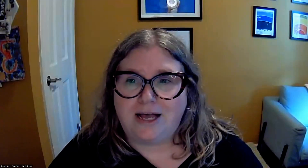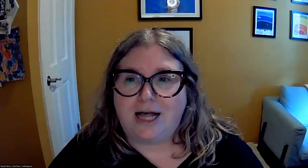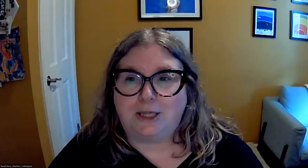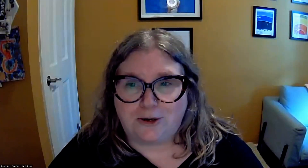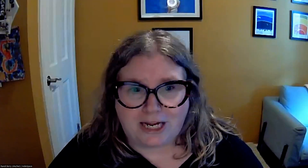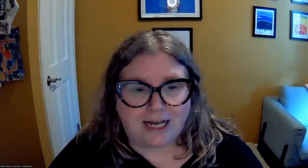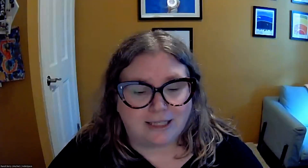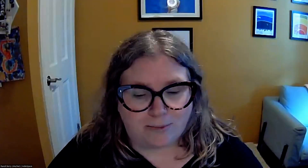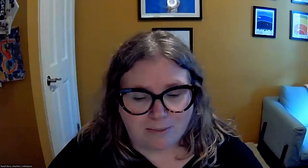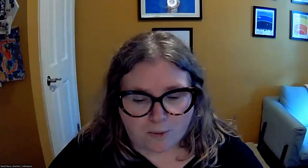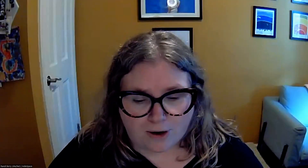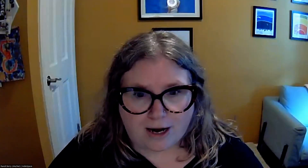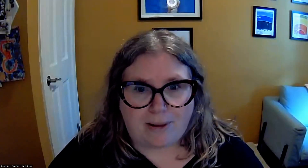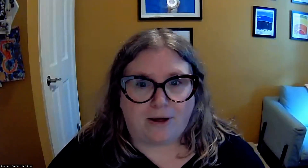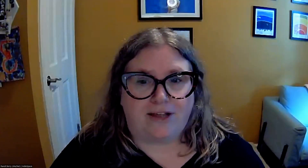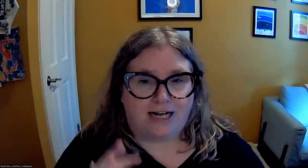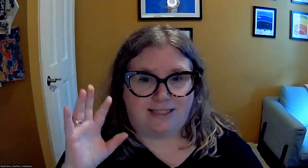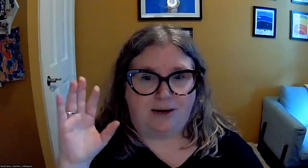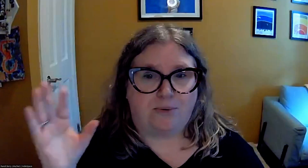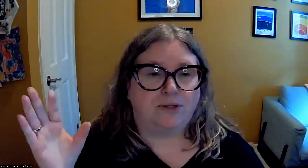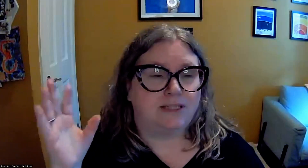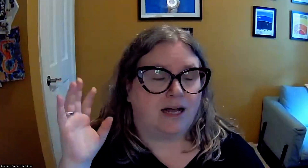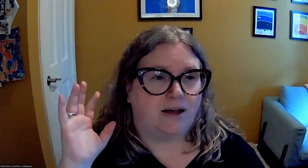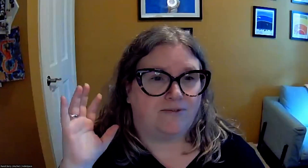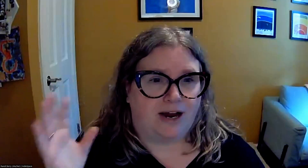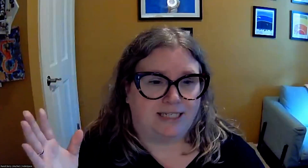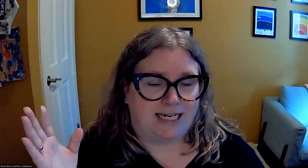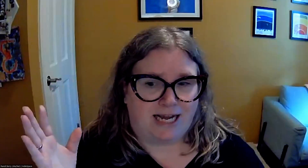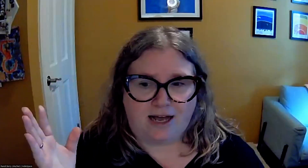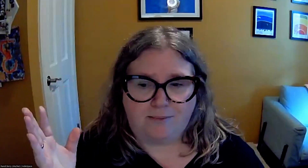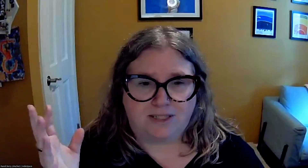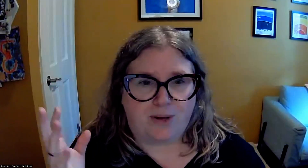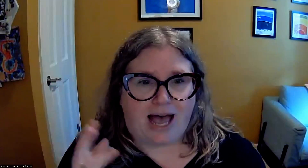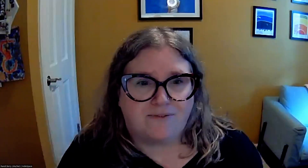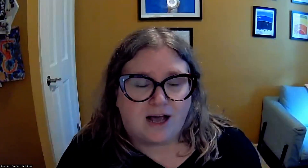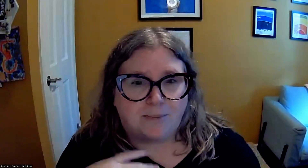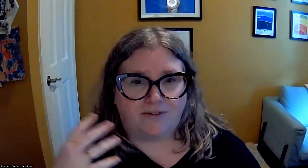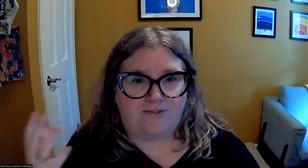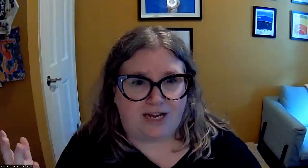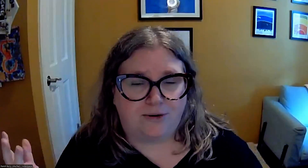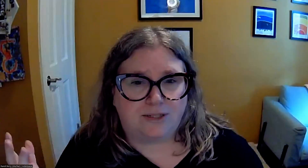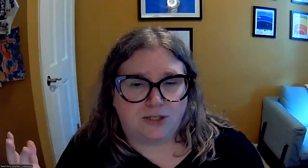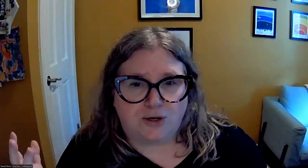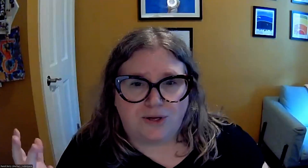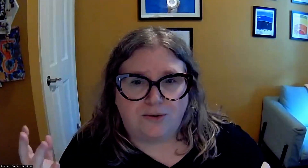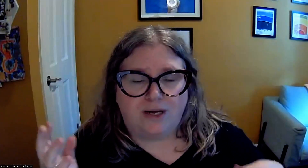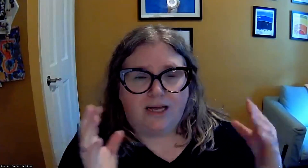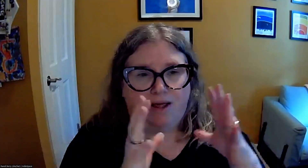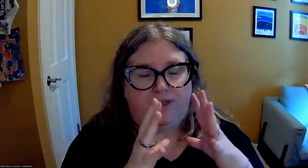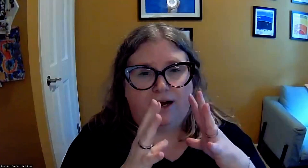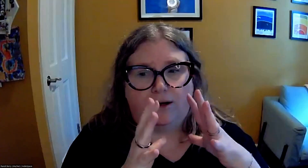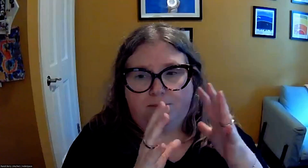now learning a little bit more about the nuts and bolts of guaranteed income. So we have a couple of videos to show